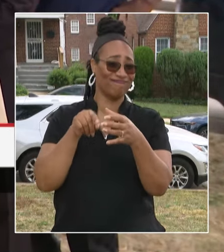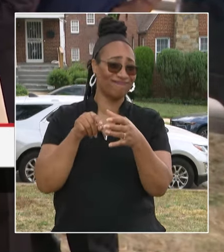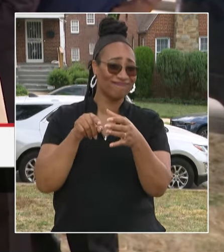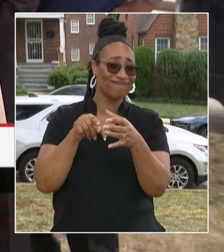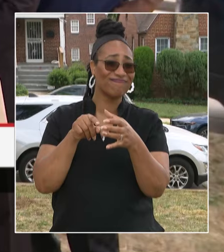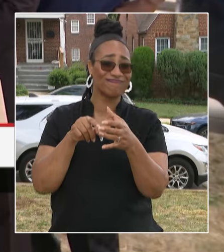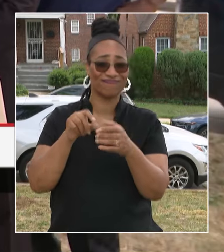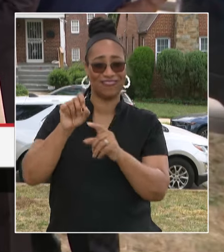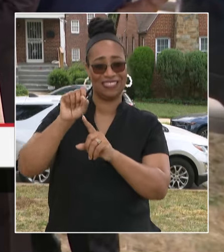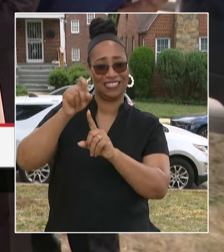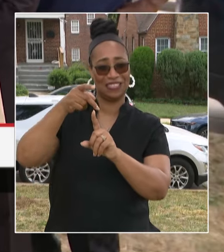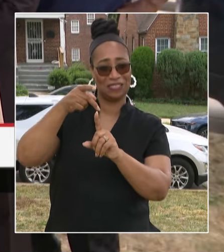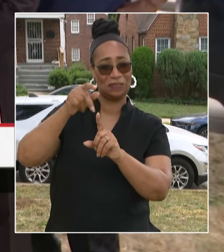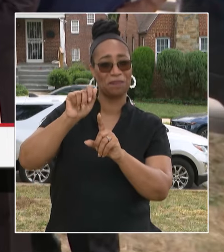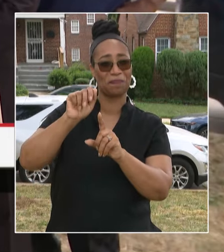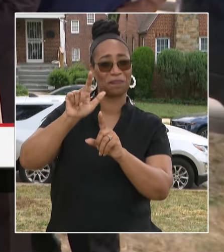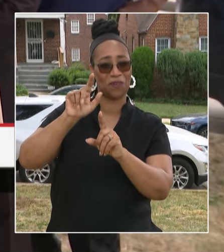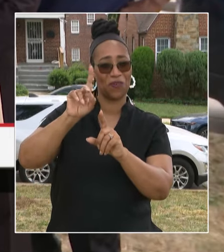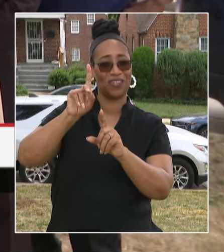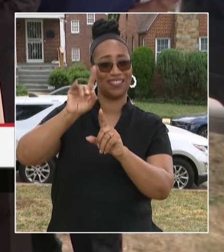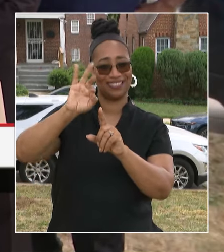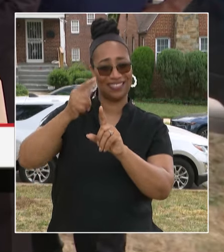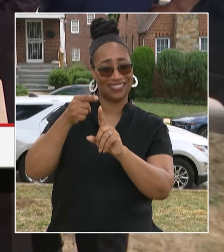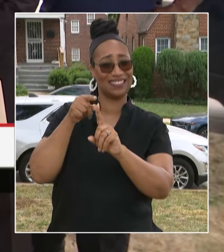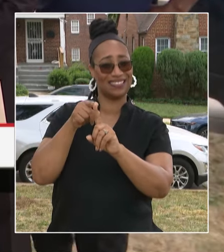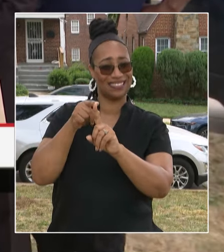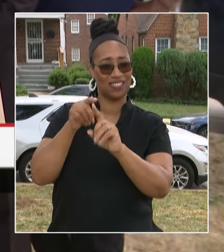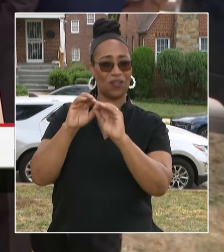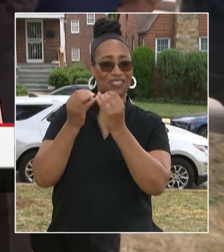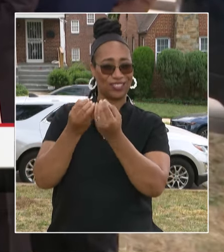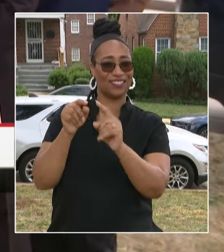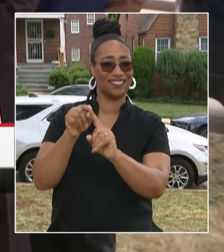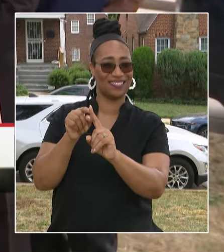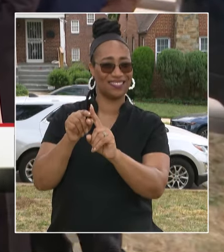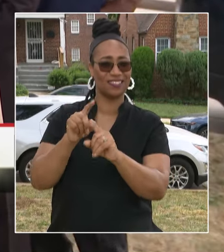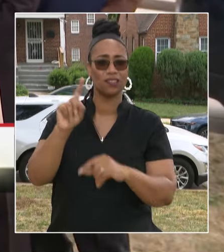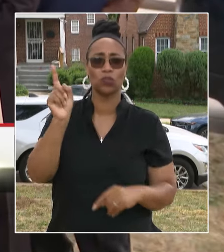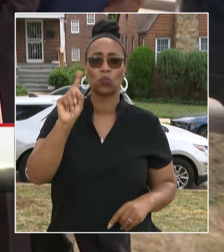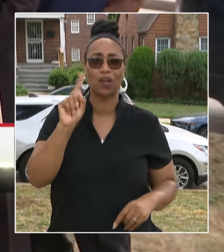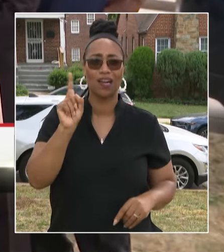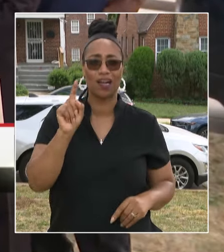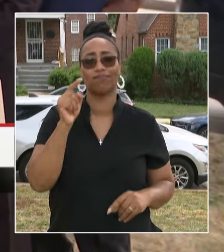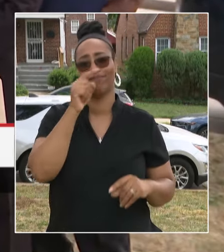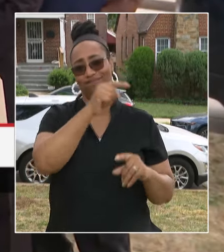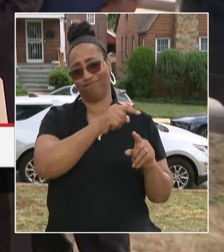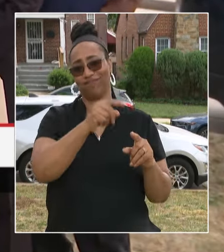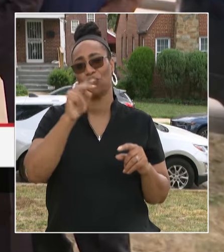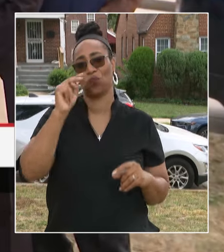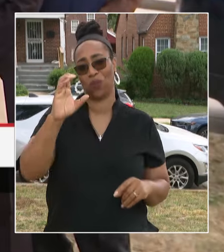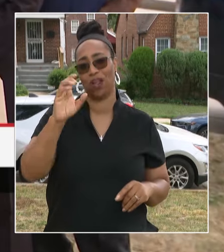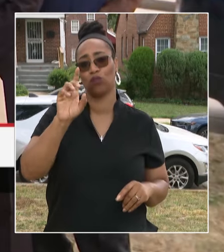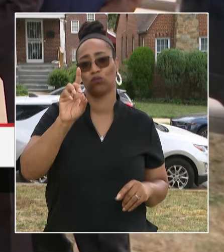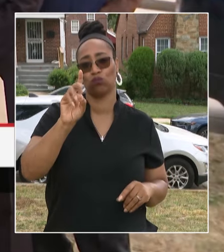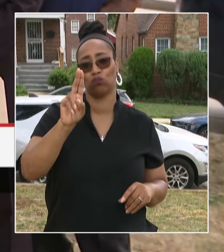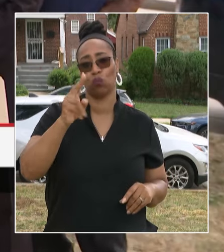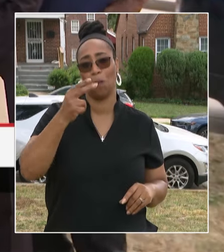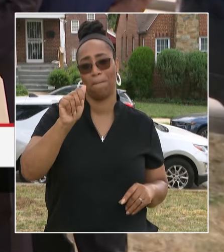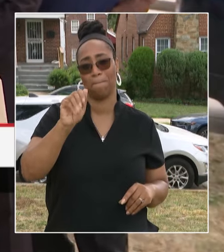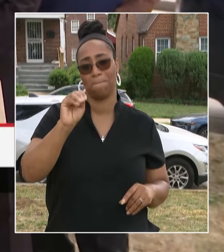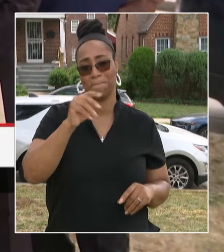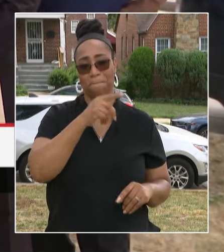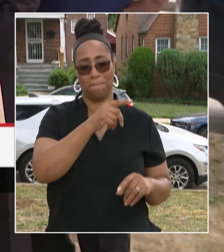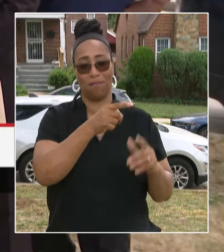Milton Campbell, and our headquarters in Durham, North Carolina. Most of us here, they were talking about North Carolina being Tar Heels. We